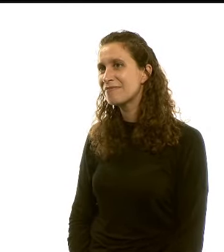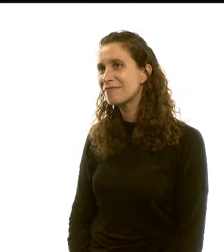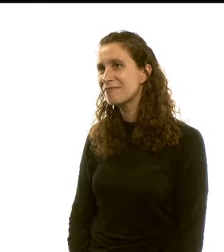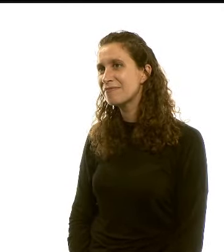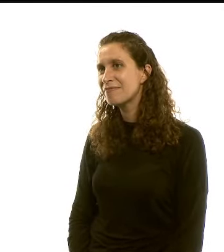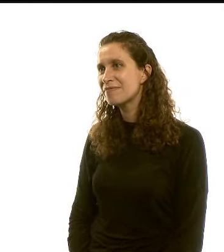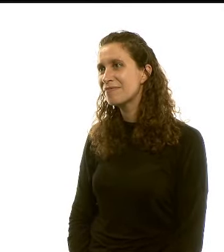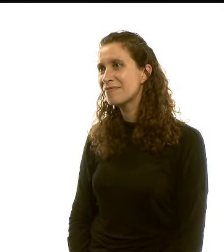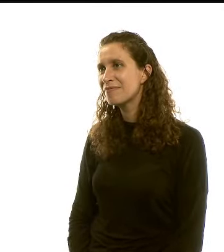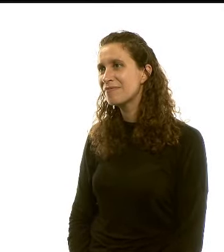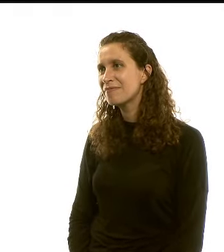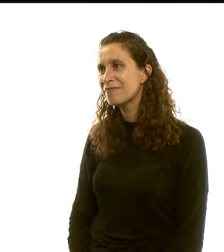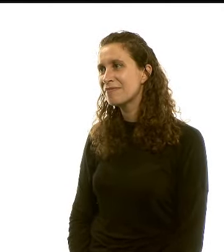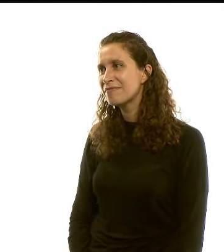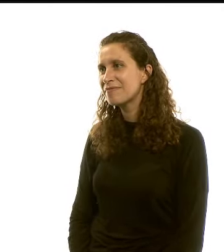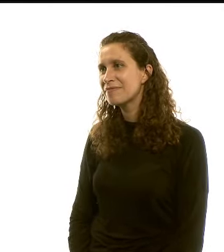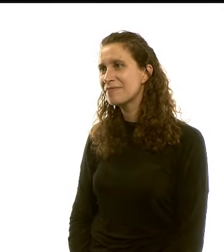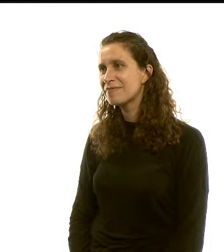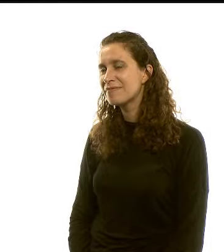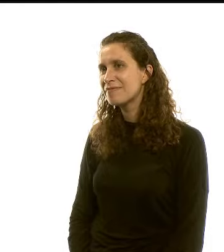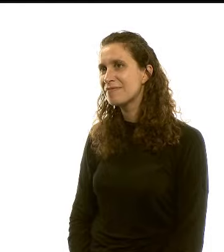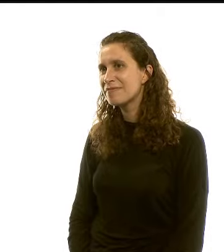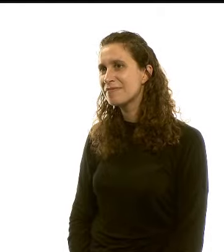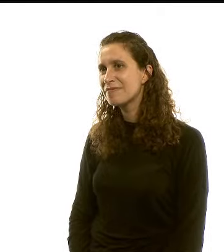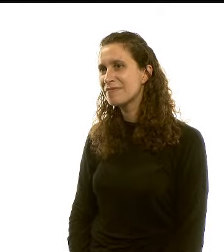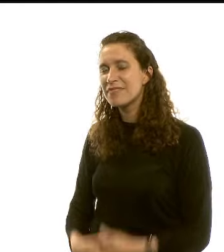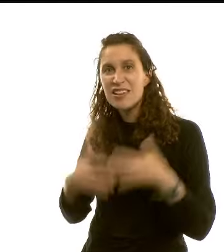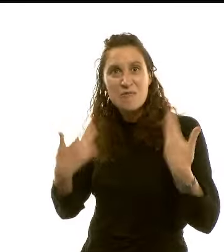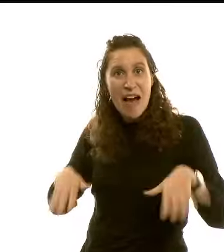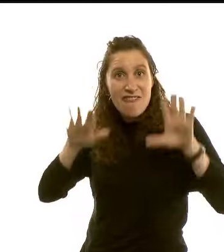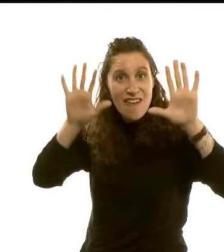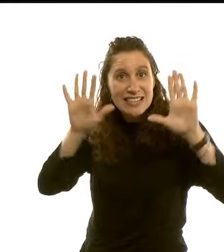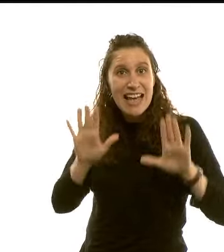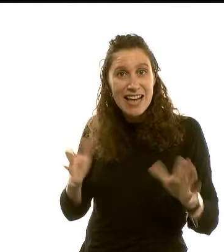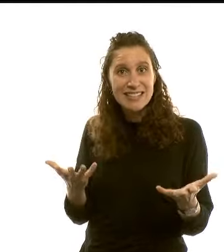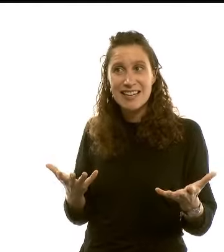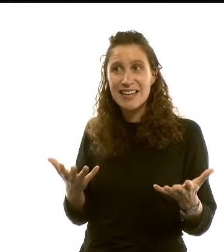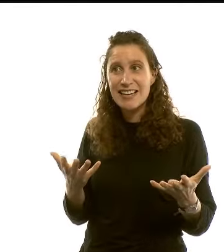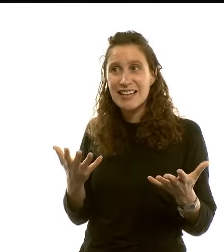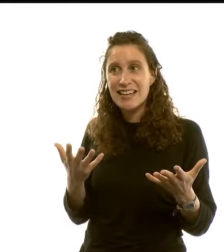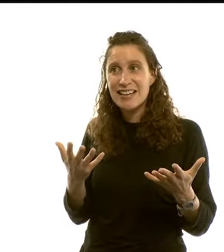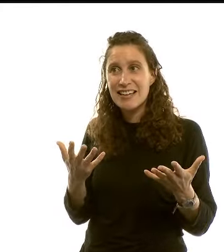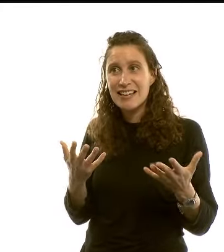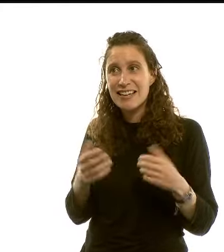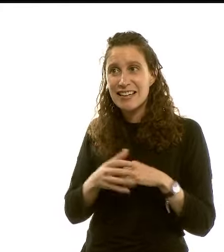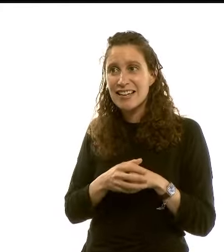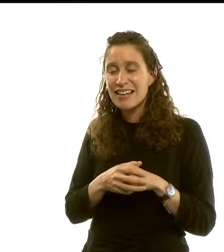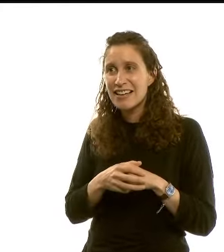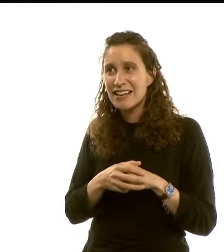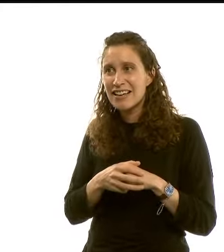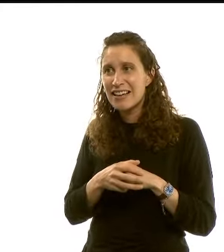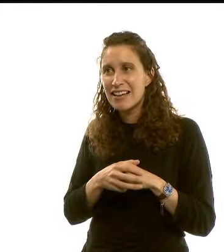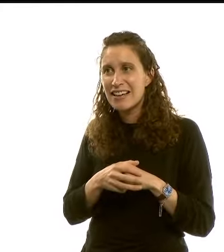Look at that. These sets look fantastic. Oh my gosh, isn't this model from the Bad Batch? You're right. Yeah? I love Look it. at Can you this. tell us a bit more